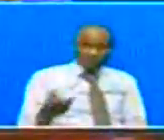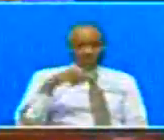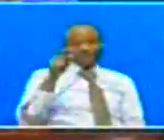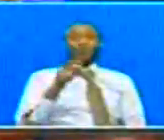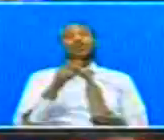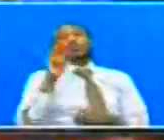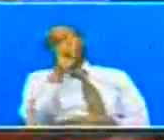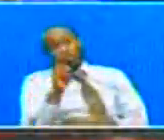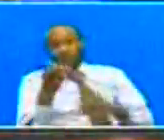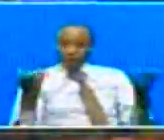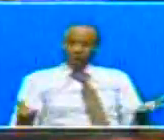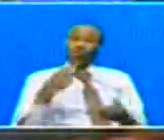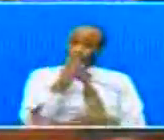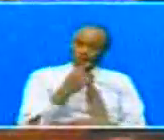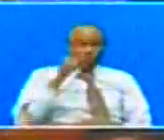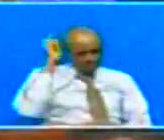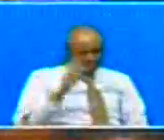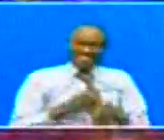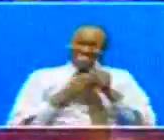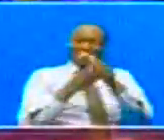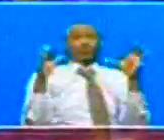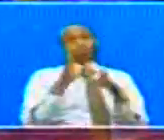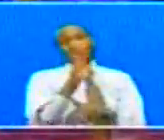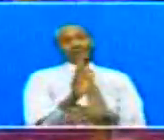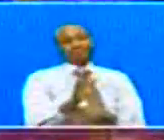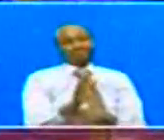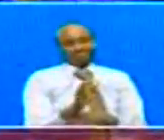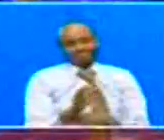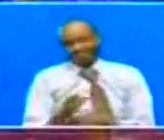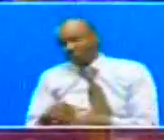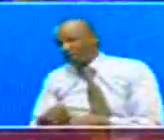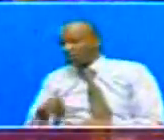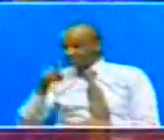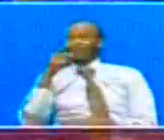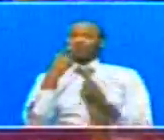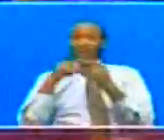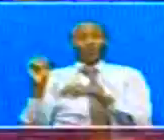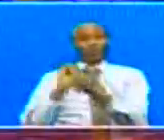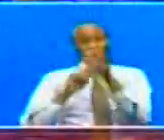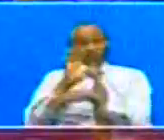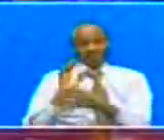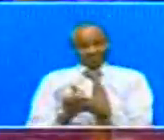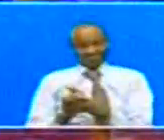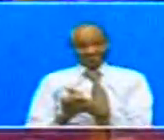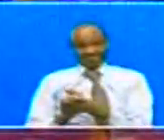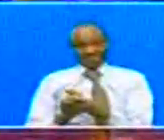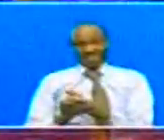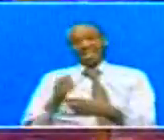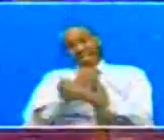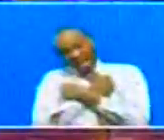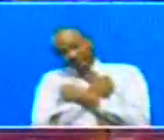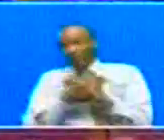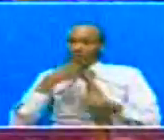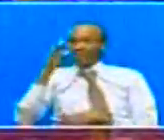you're Uhuru Kenyatta, you must lead your generation. Speaking of movies, yes. Philip N. Gishuru says, love him or hate